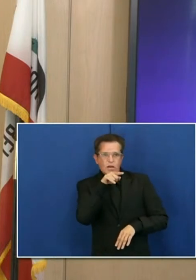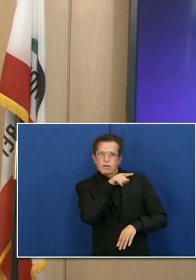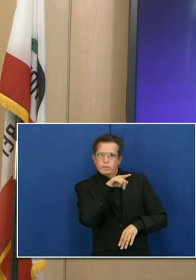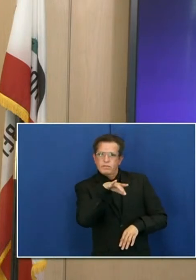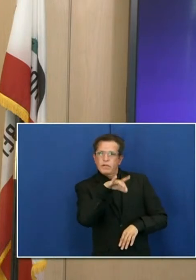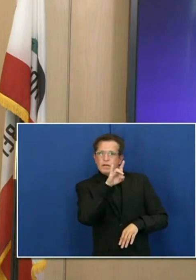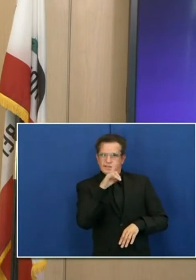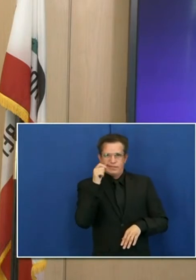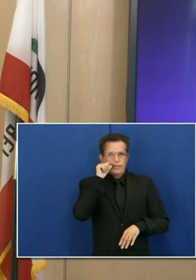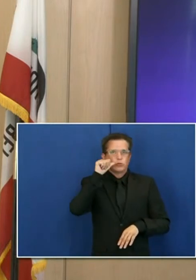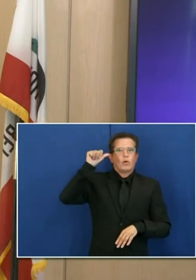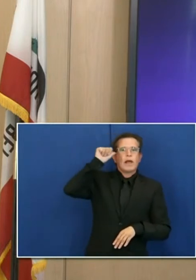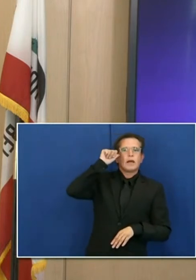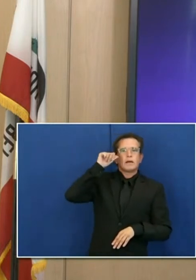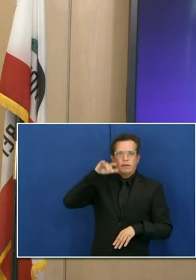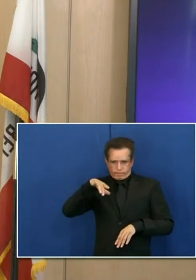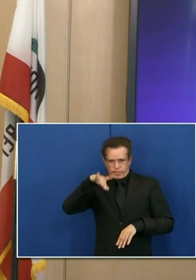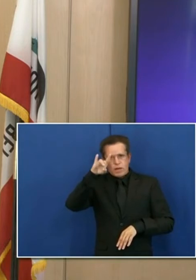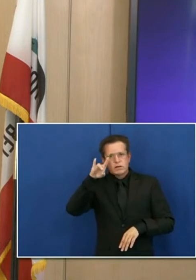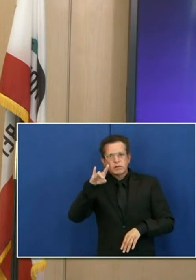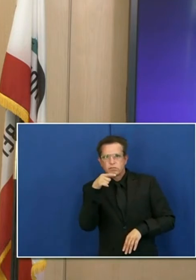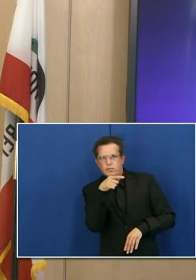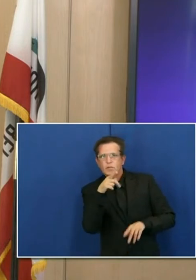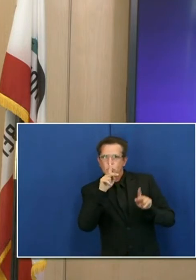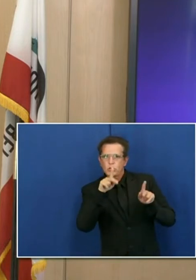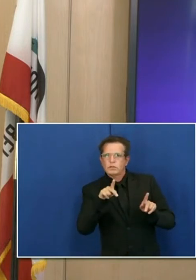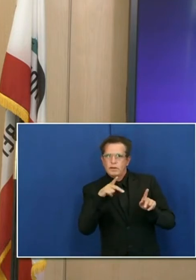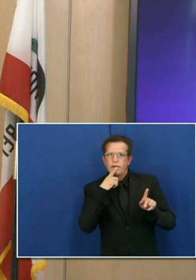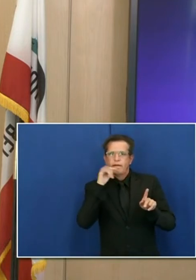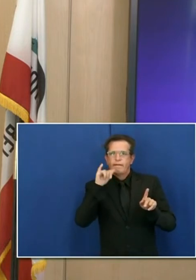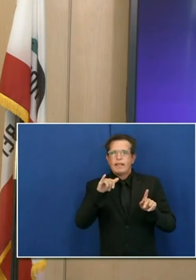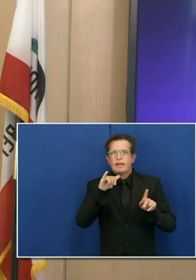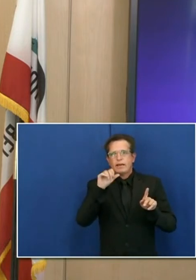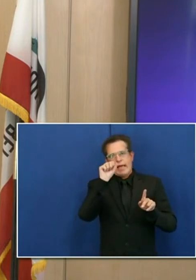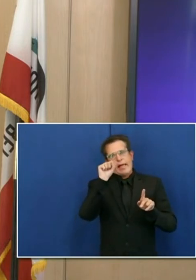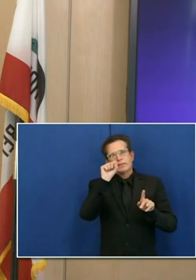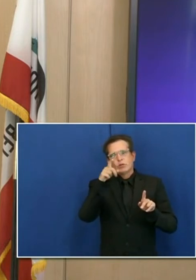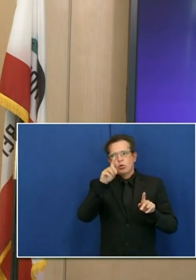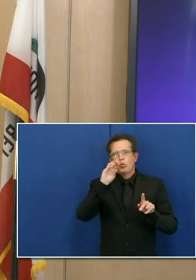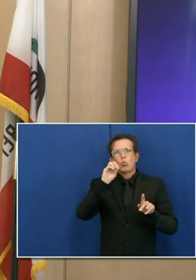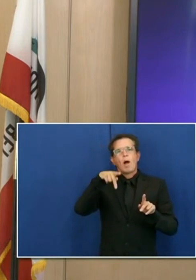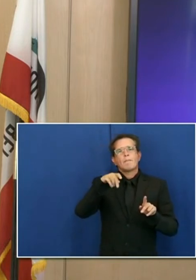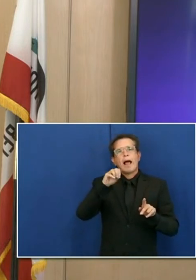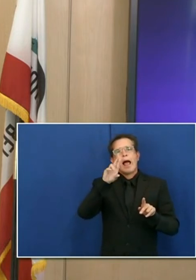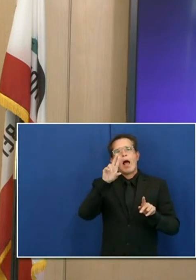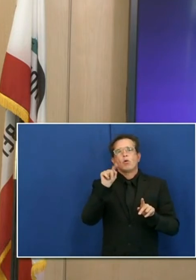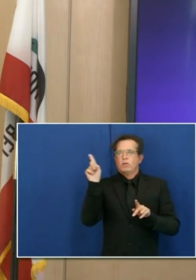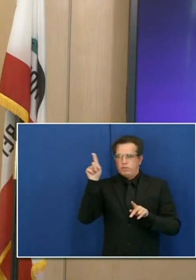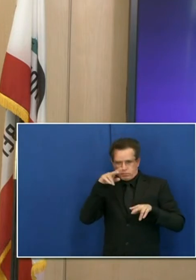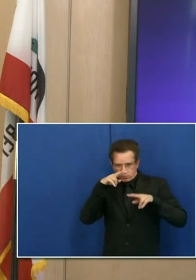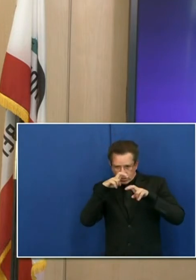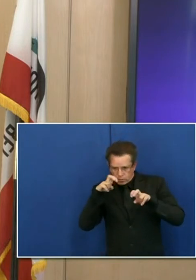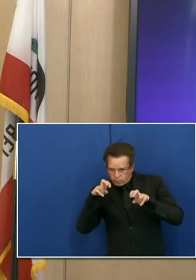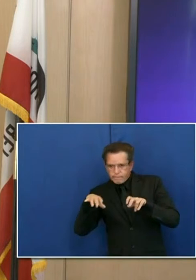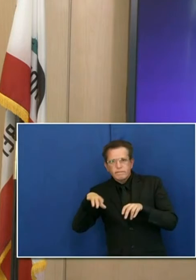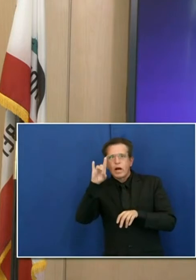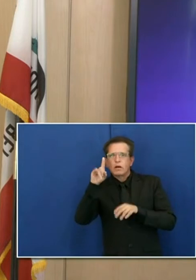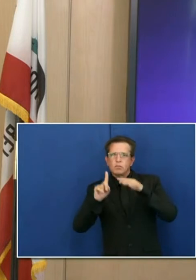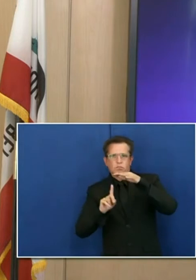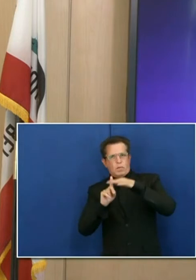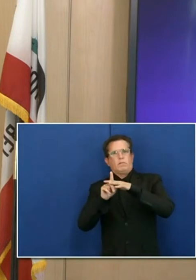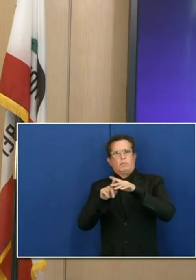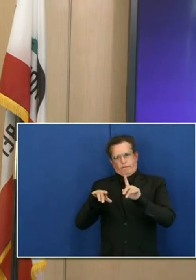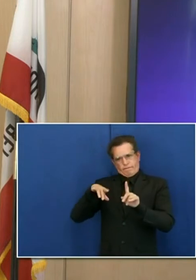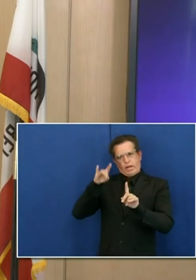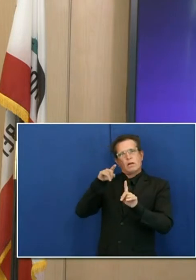a diagnostic test yesterday on one of these S dropout, as it's called. We could see on the diagnostic test that this looked like this could